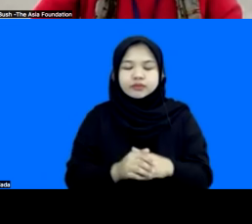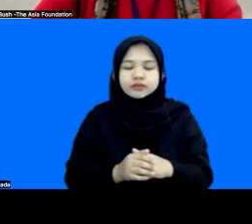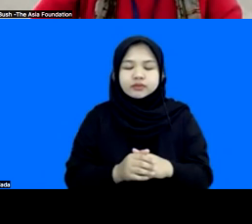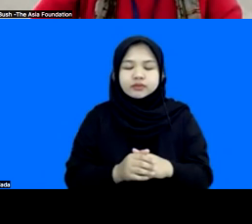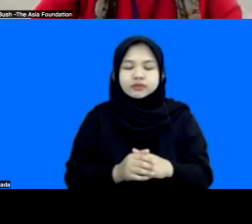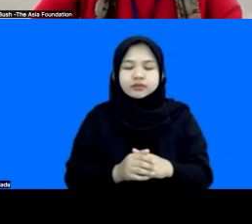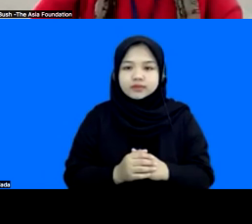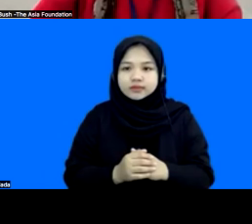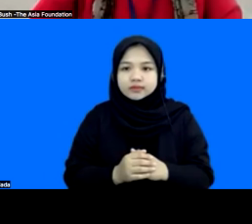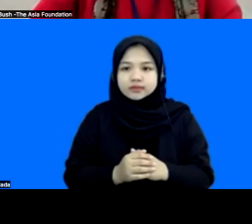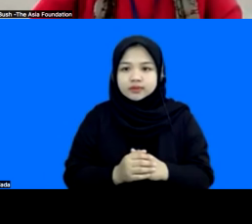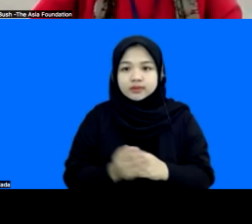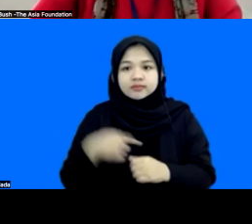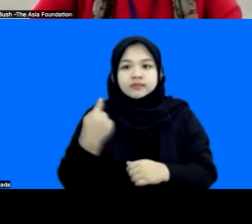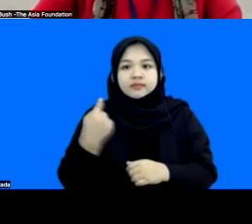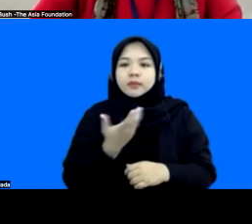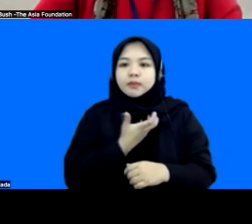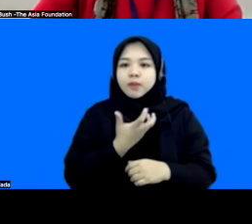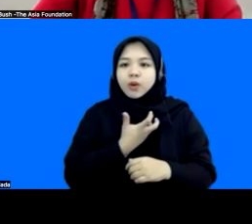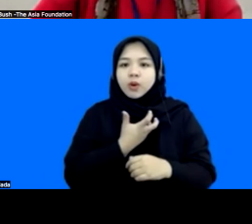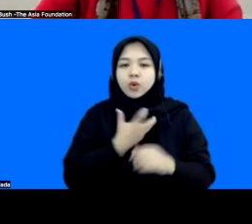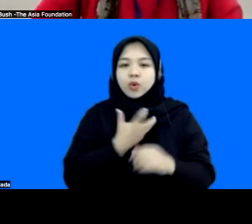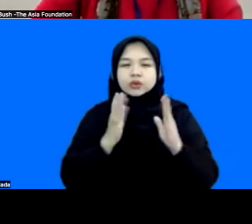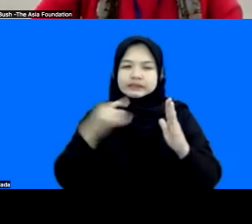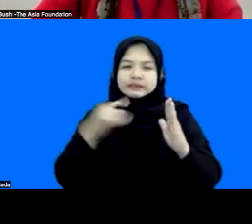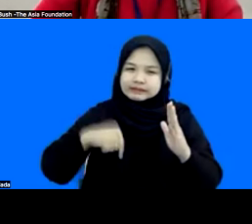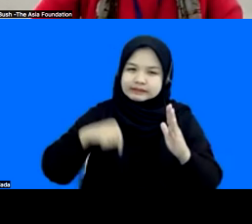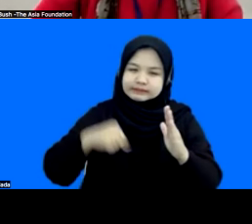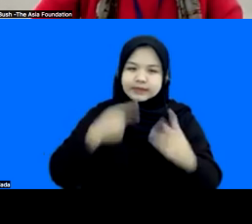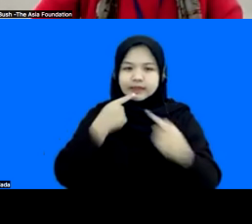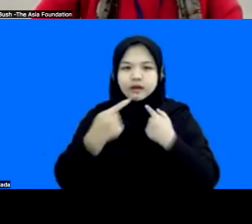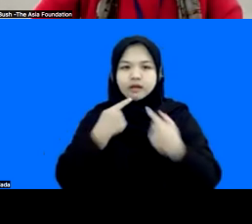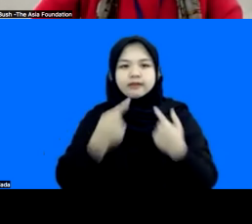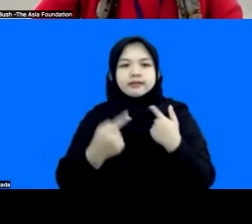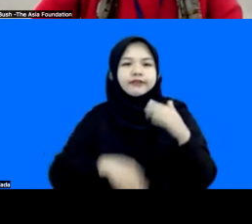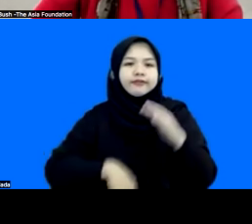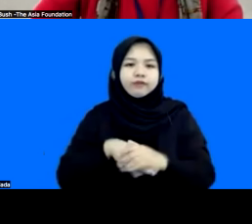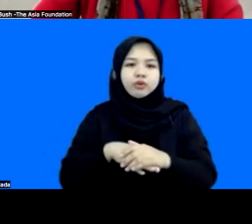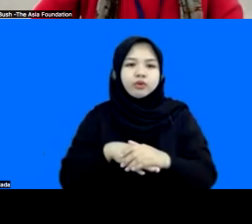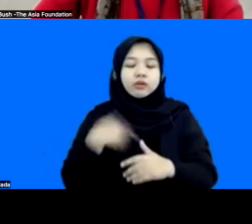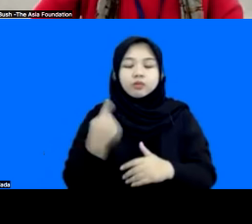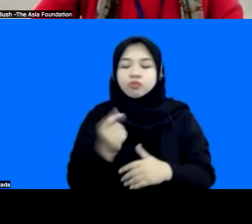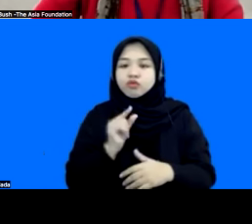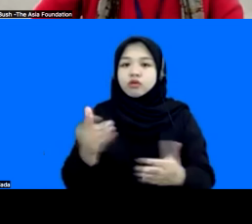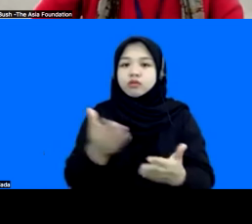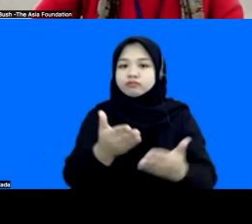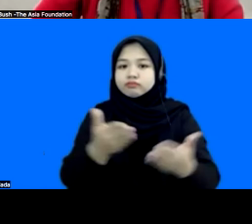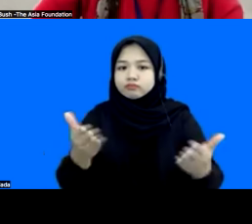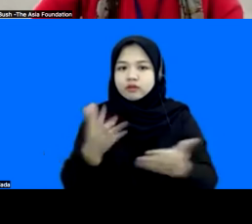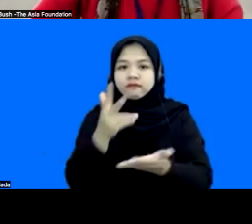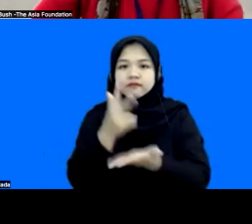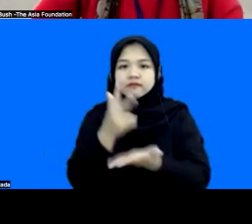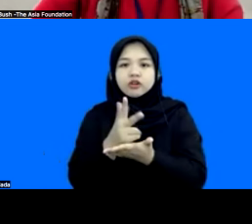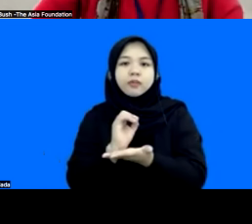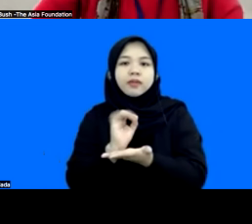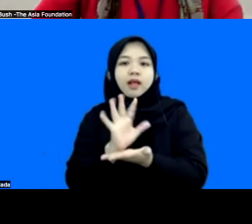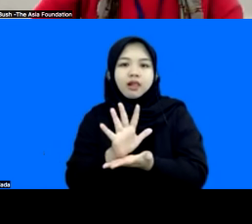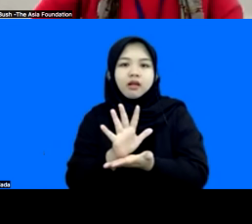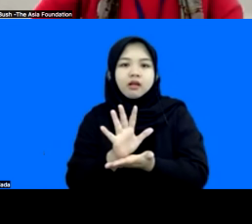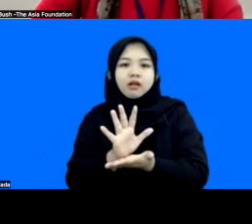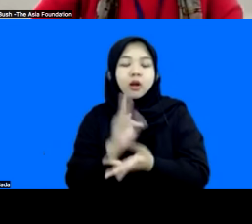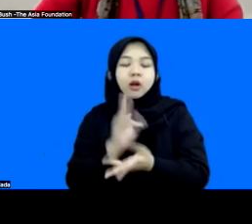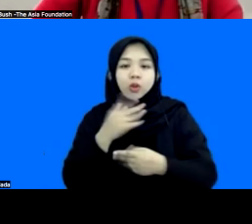as possible. We encourage you to keep your videos on if you're comfortable doing so. So as I think most of you probably